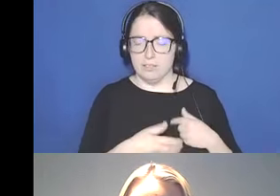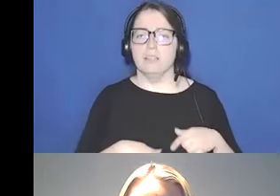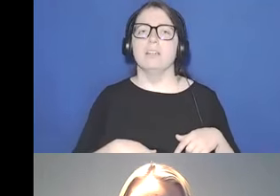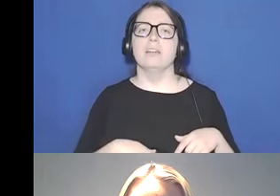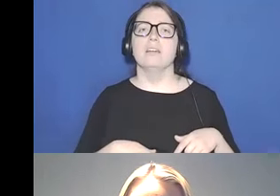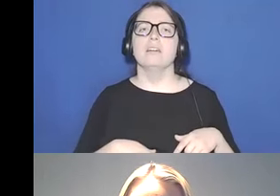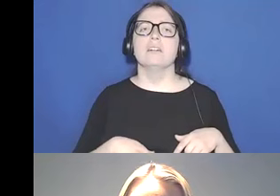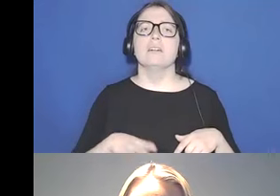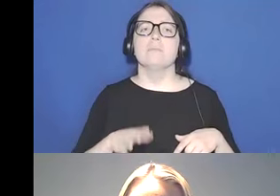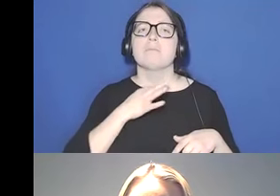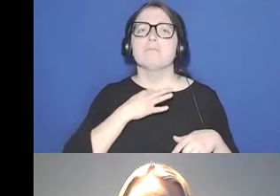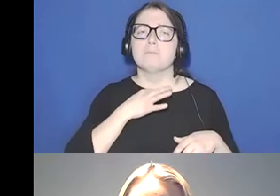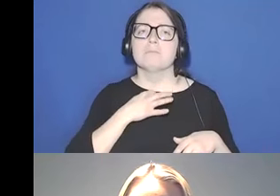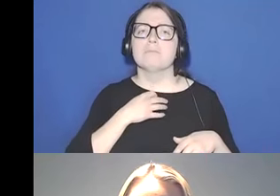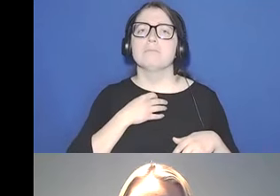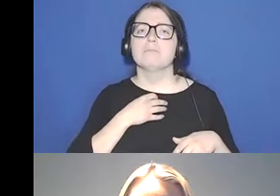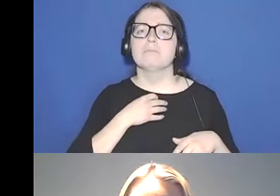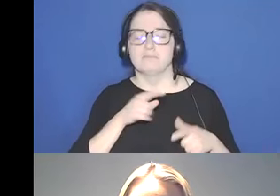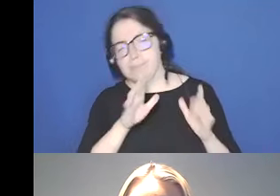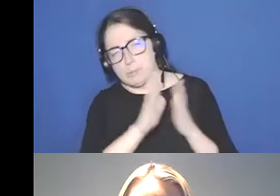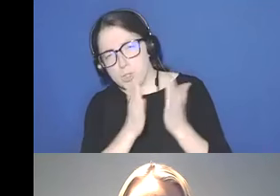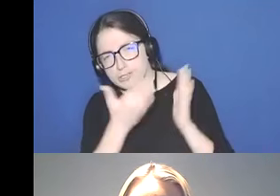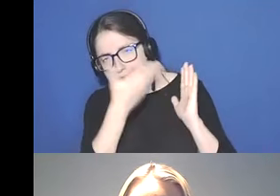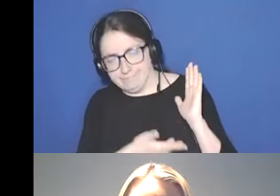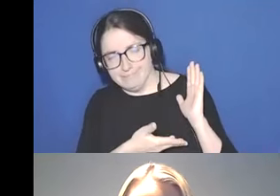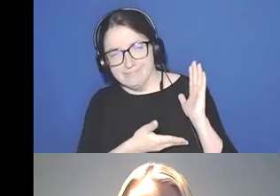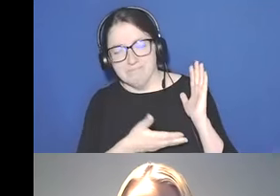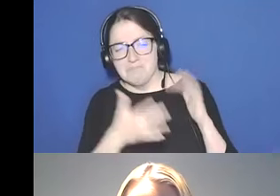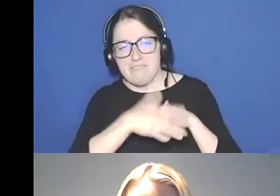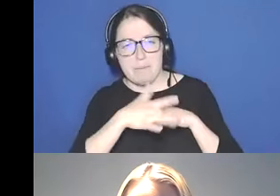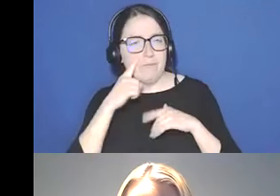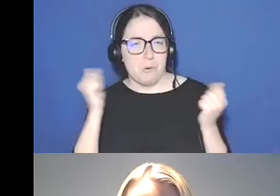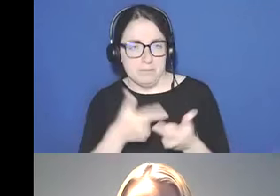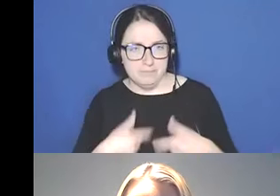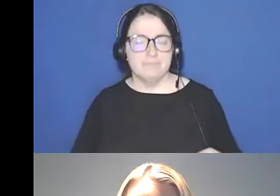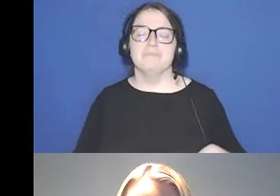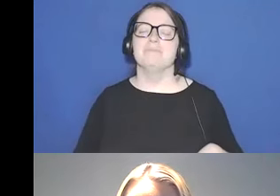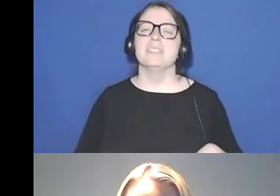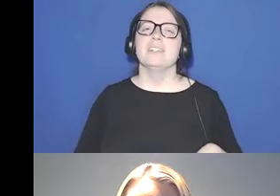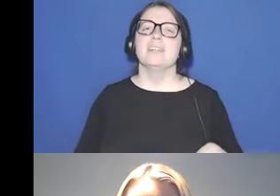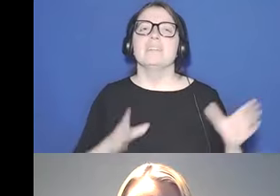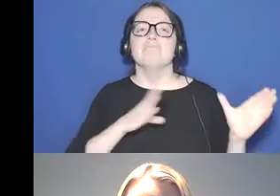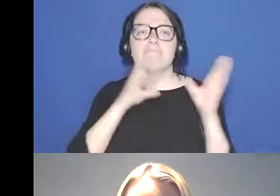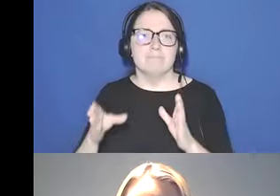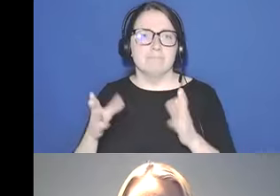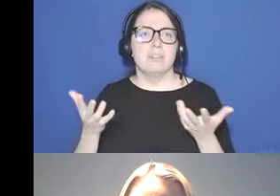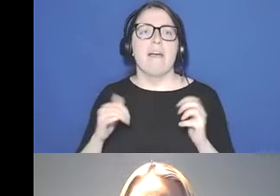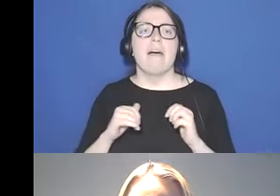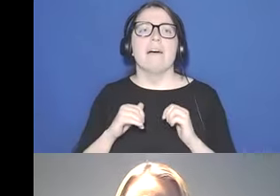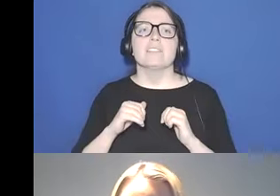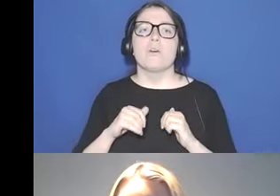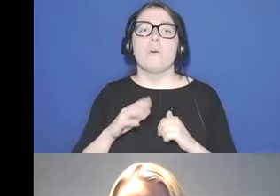oops, there are some books here too that we'll make available to everybody. But the next question is, how could a